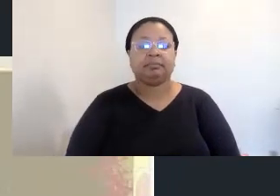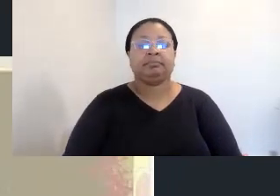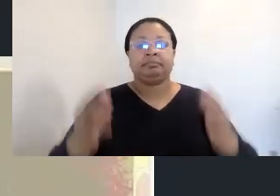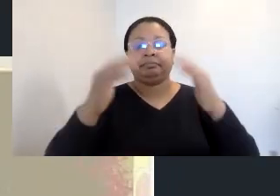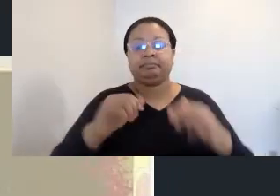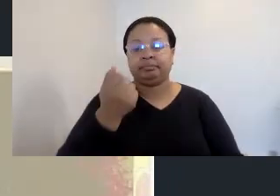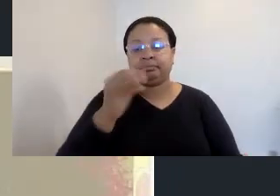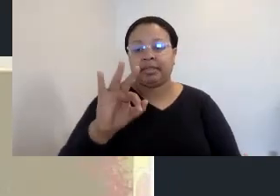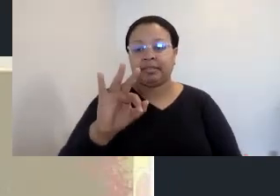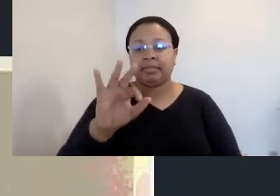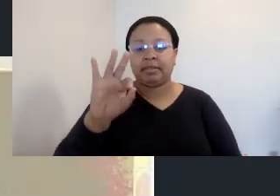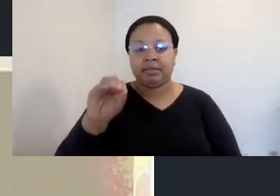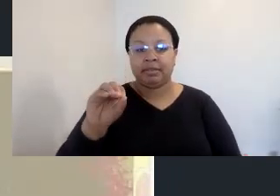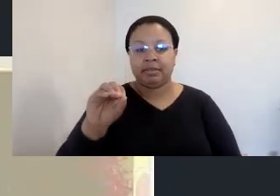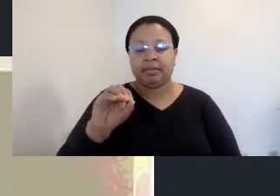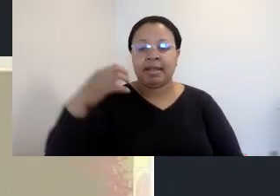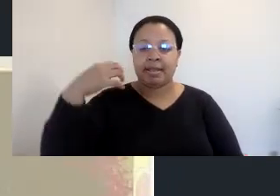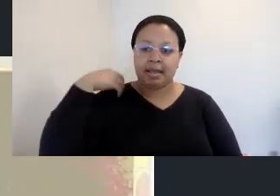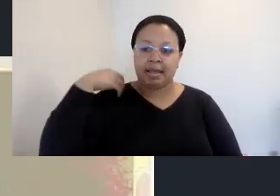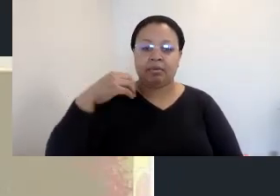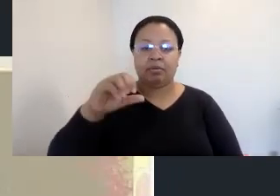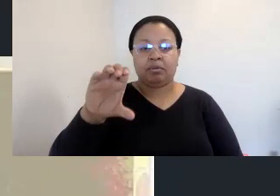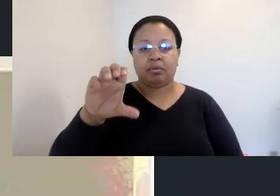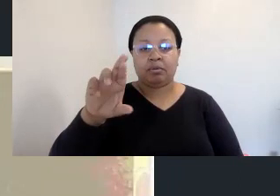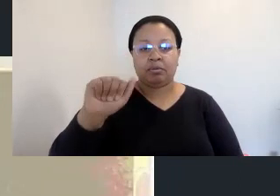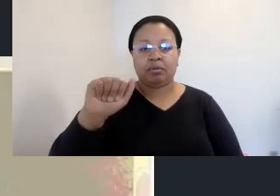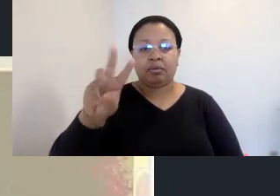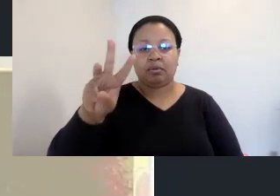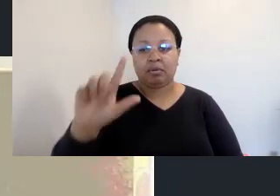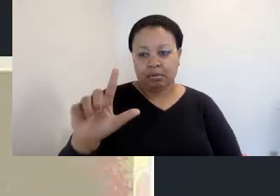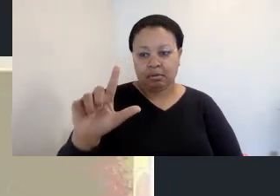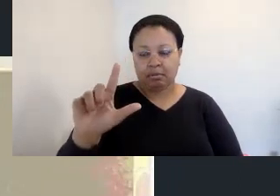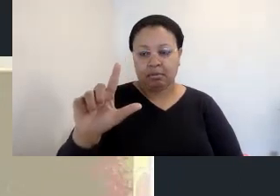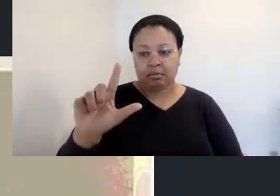1990, the Capitol crawl, quite possibly